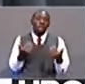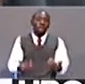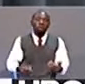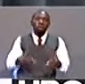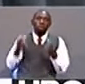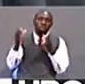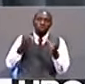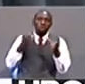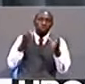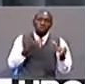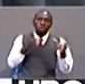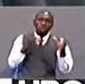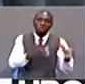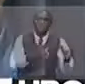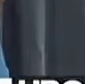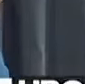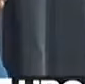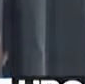that